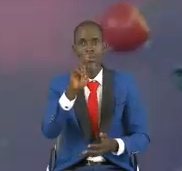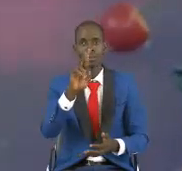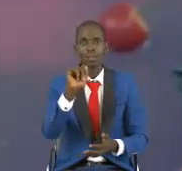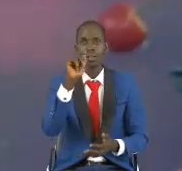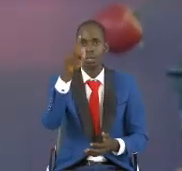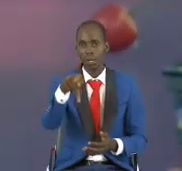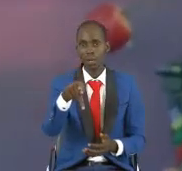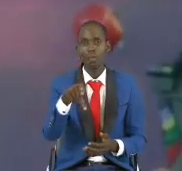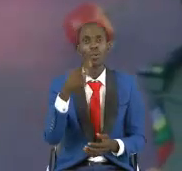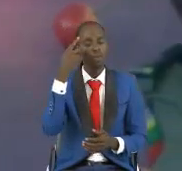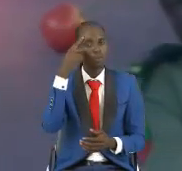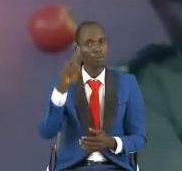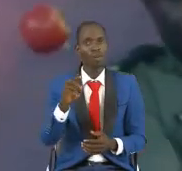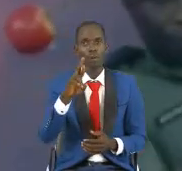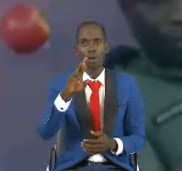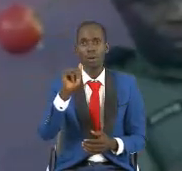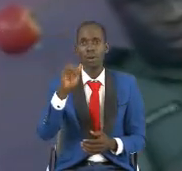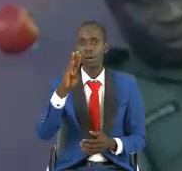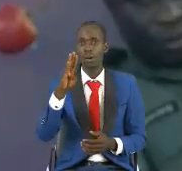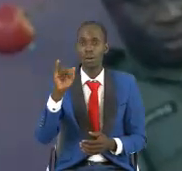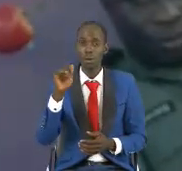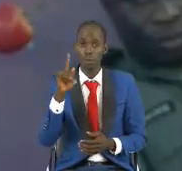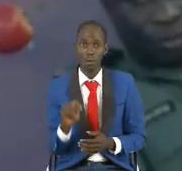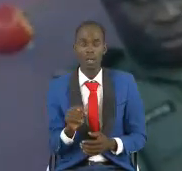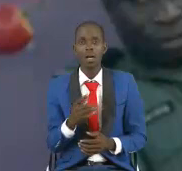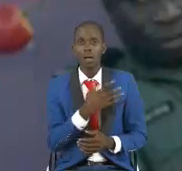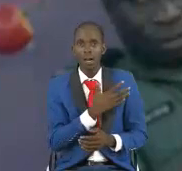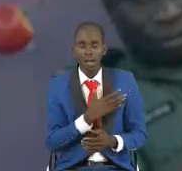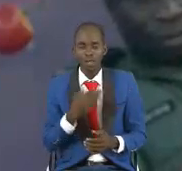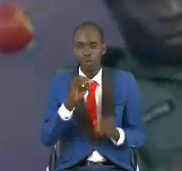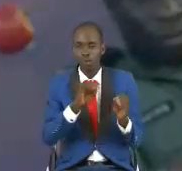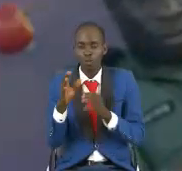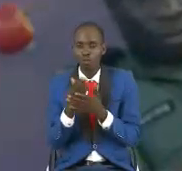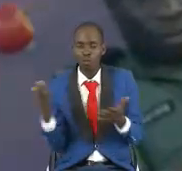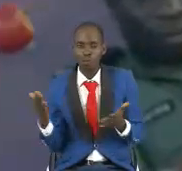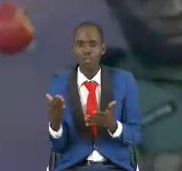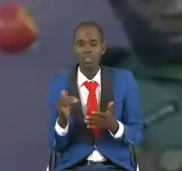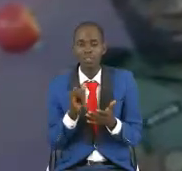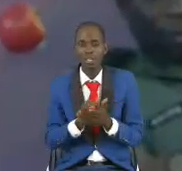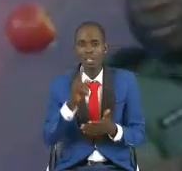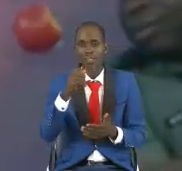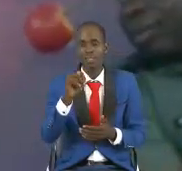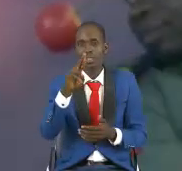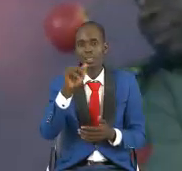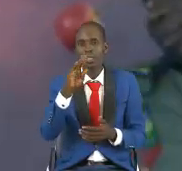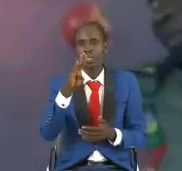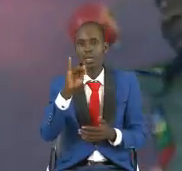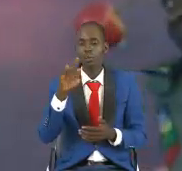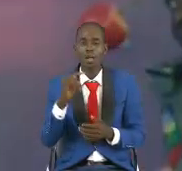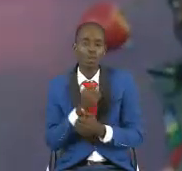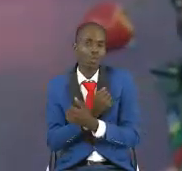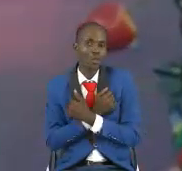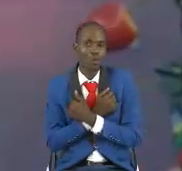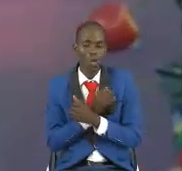put something in that the rabbit likes, pleasure to the rabbit, we put it on that